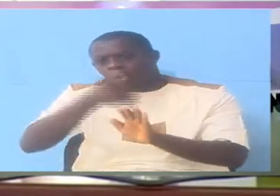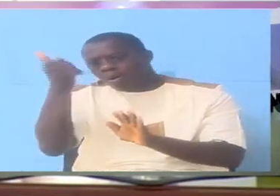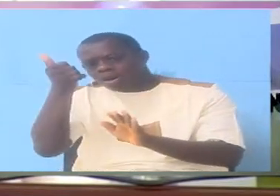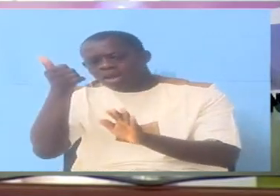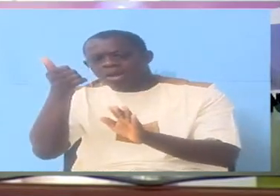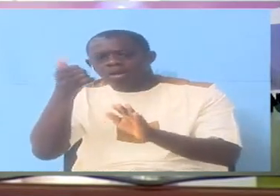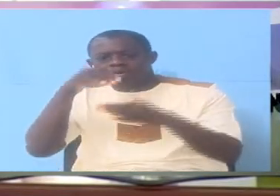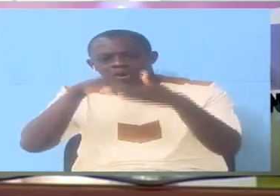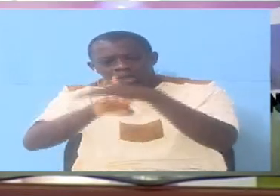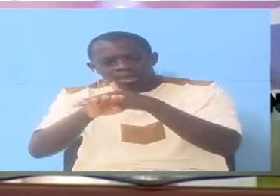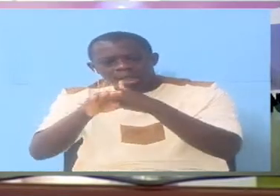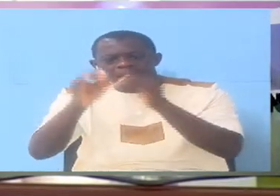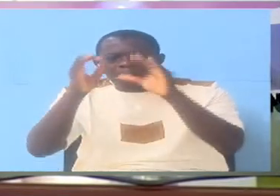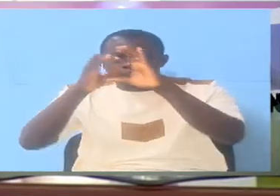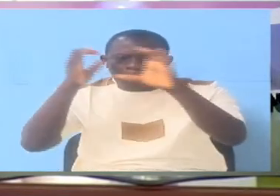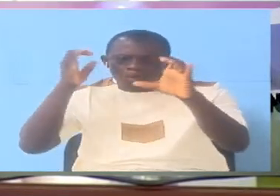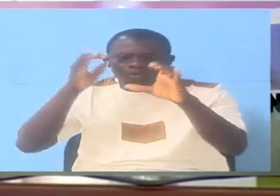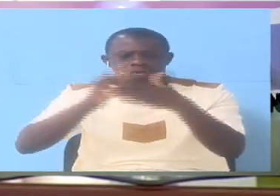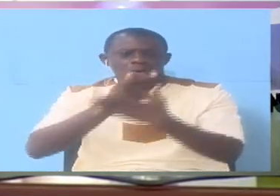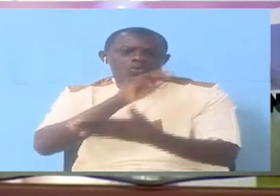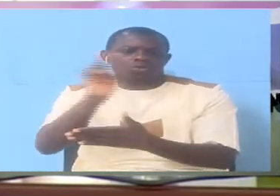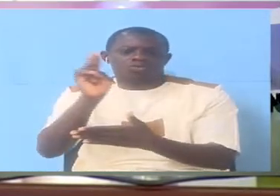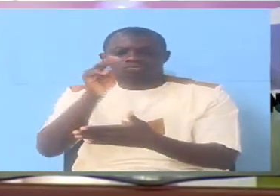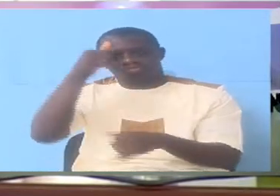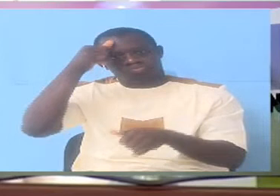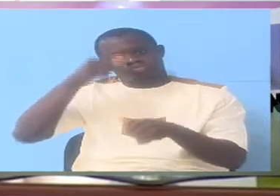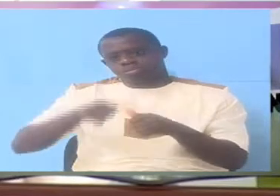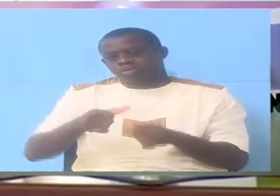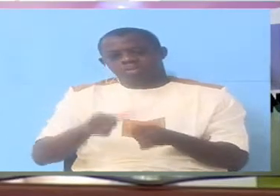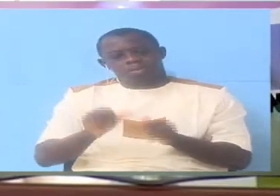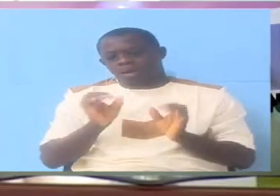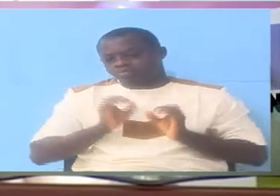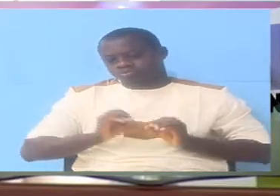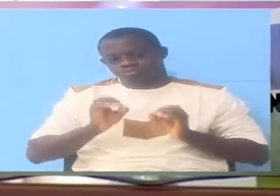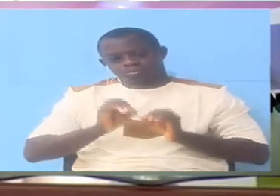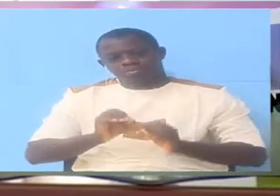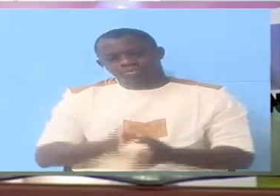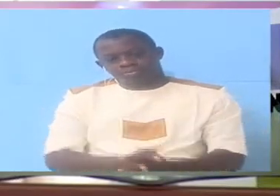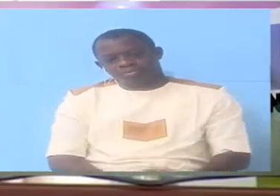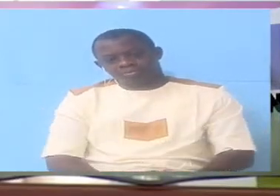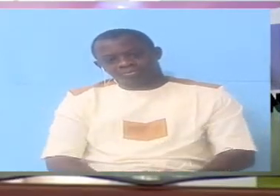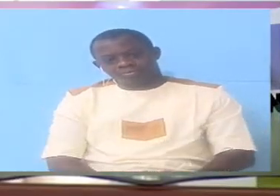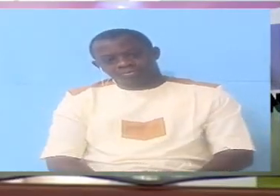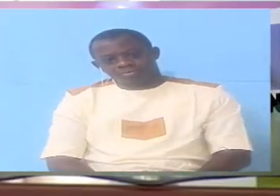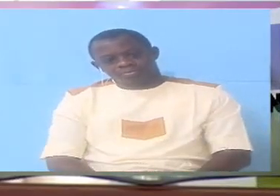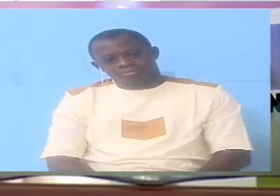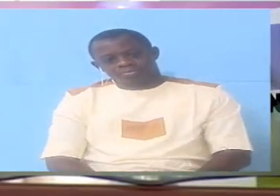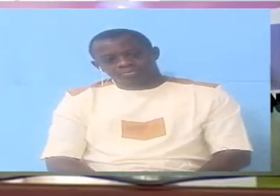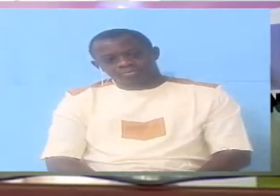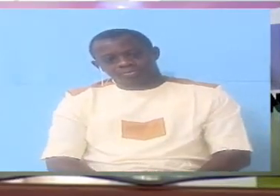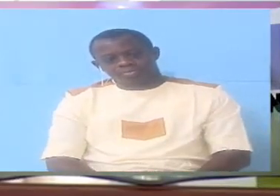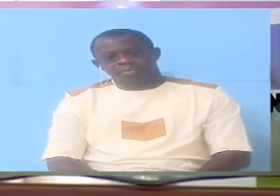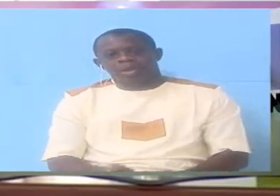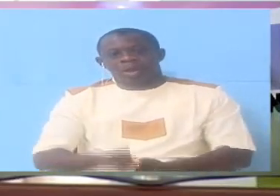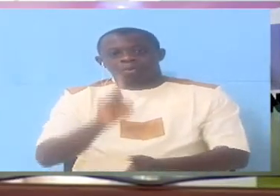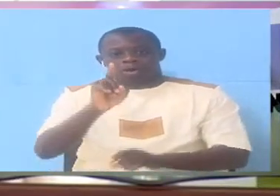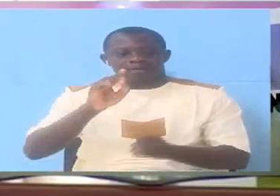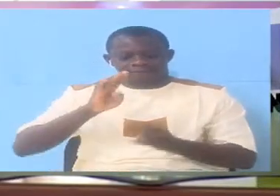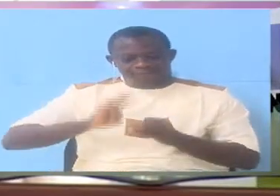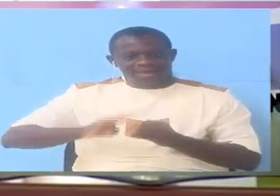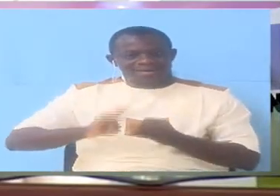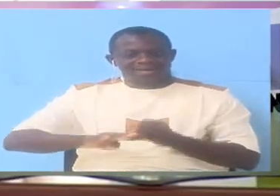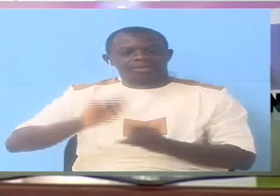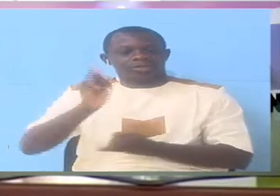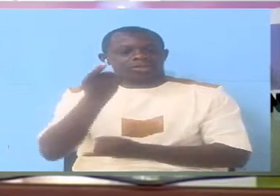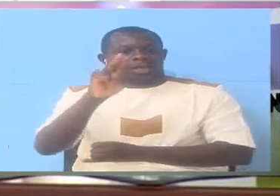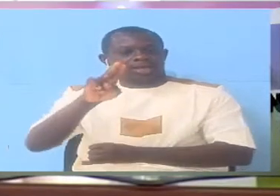nag mënumaa fàttaleku de ndax ñi njëkkoon a indi dañ doon xaar ñeneen ñi pour ñu egsi ñu door a dugg ci bus bi wala déet. But finally, the